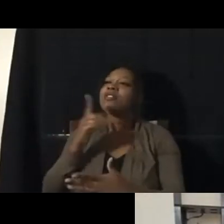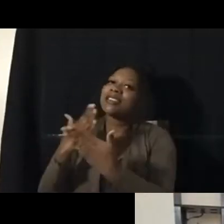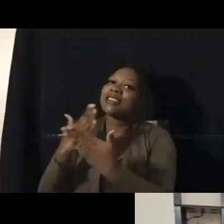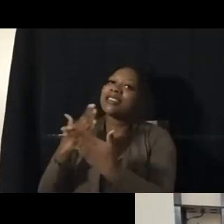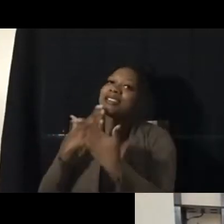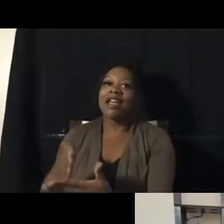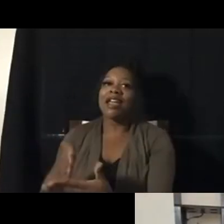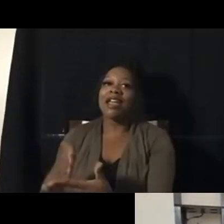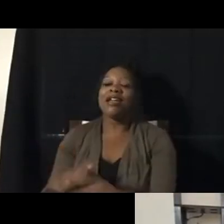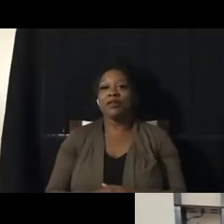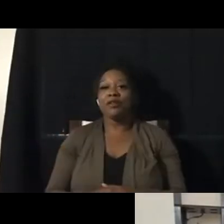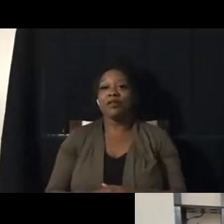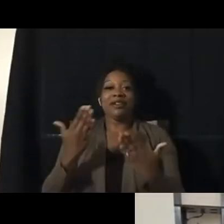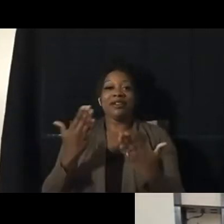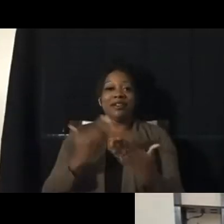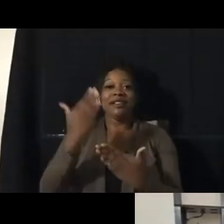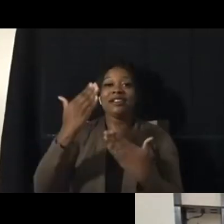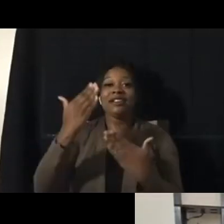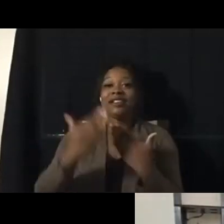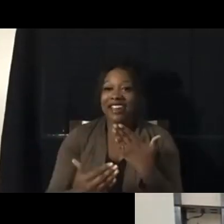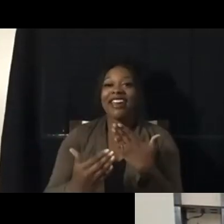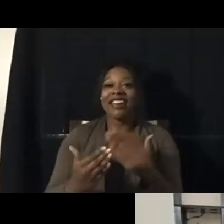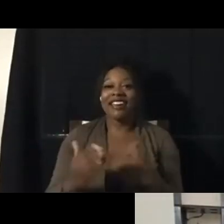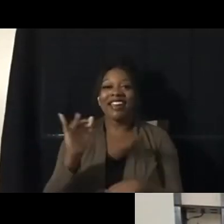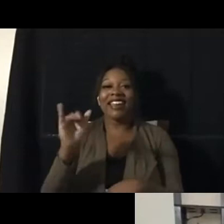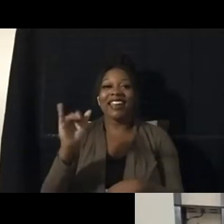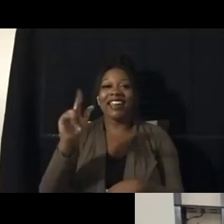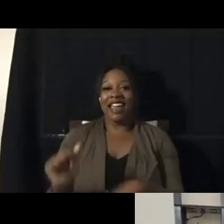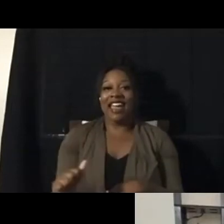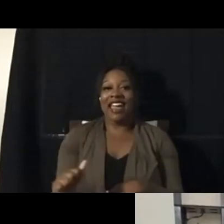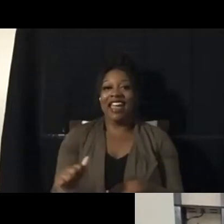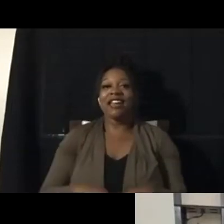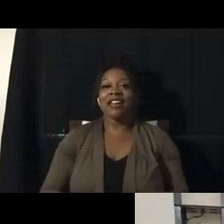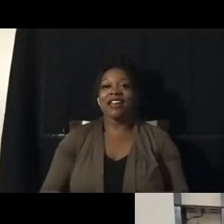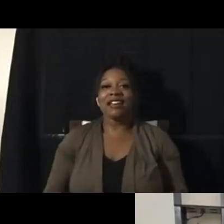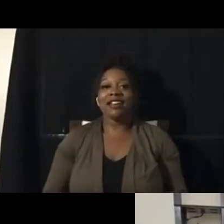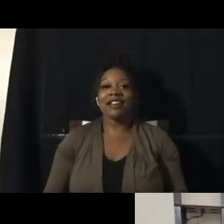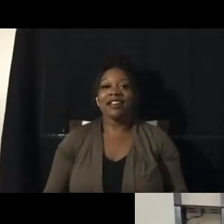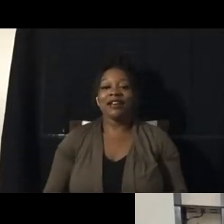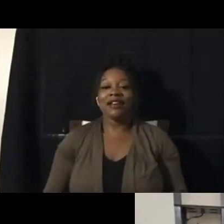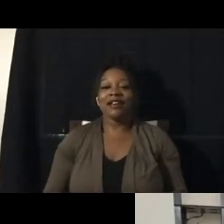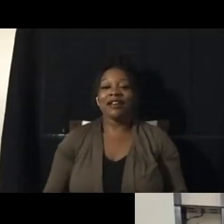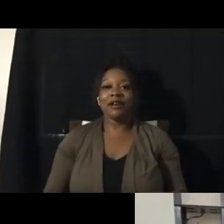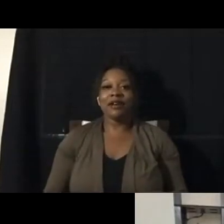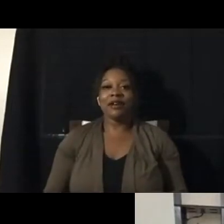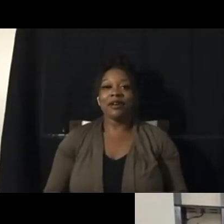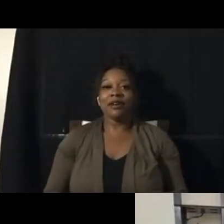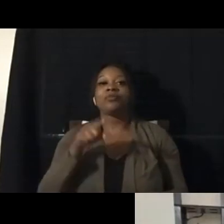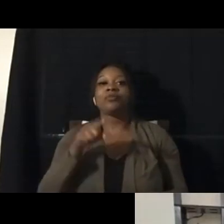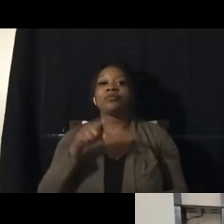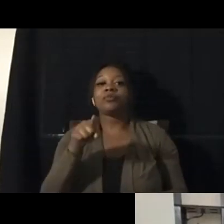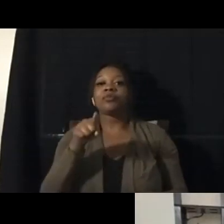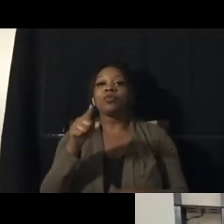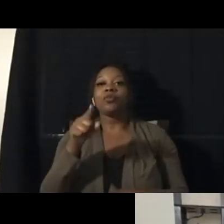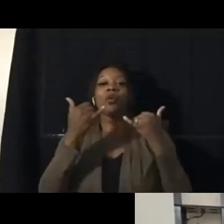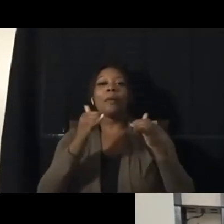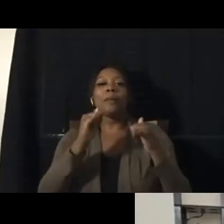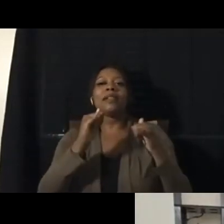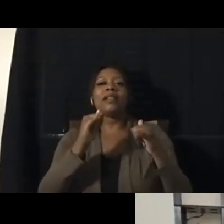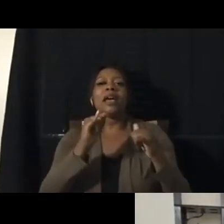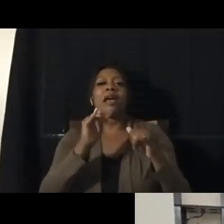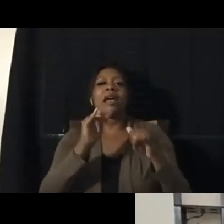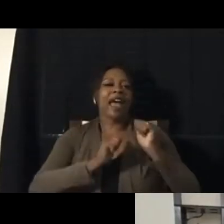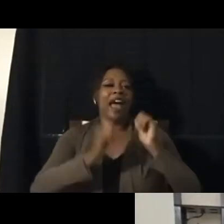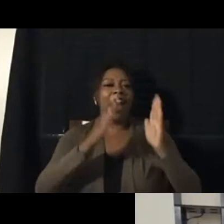So next, Kayla, what you play a character that I love. You are quirky, you are